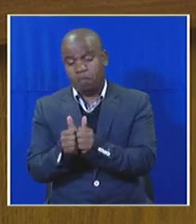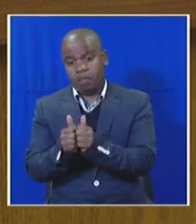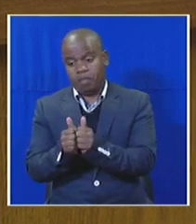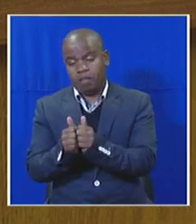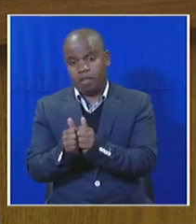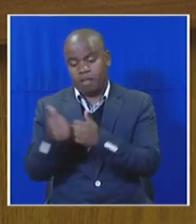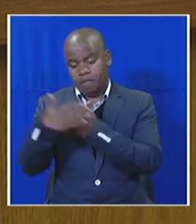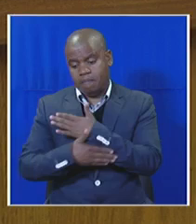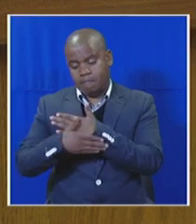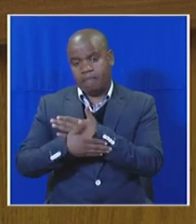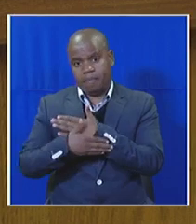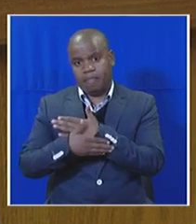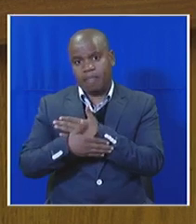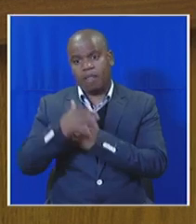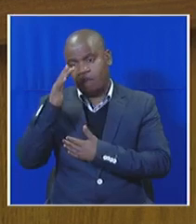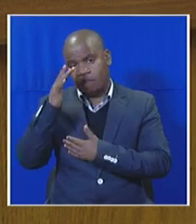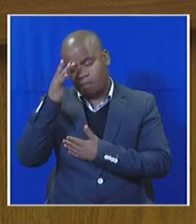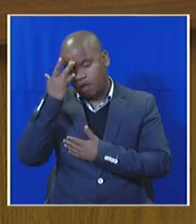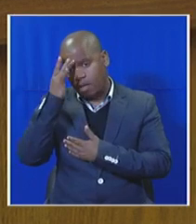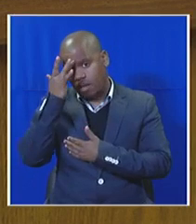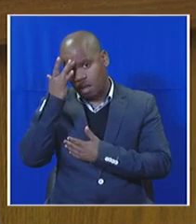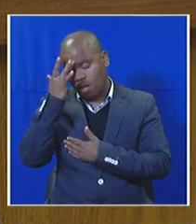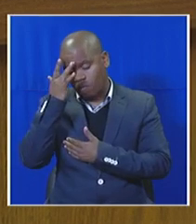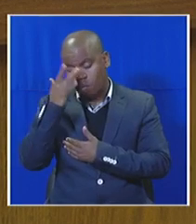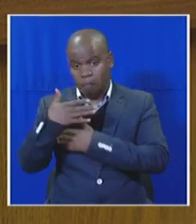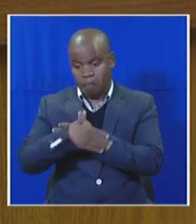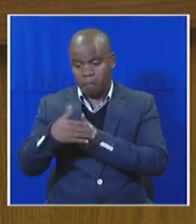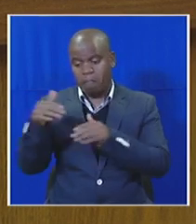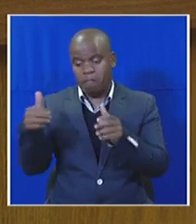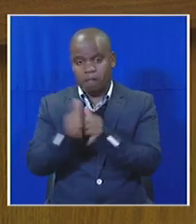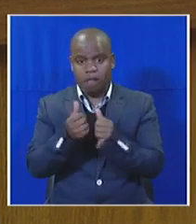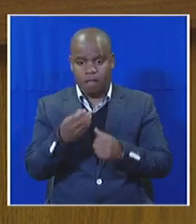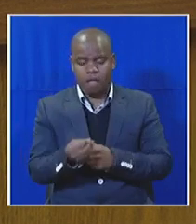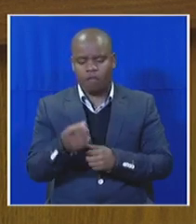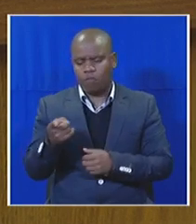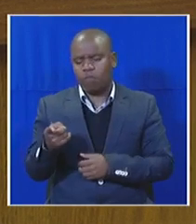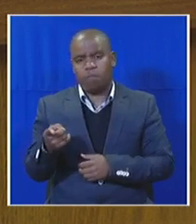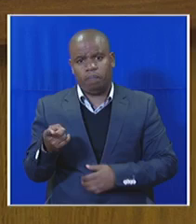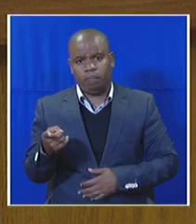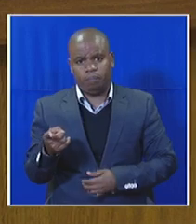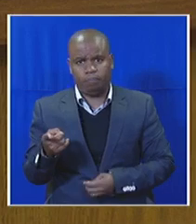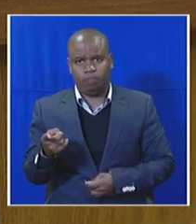of India that spans numerous